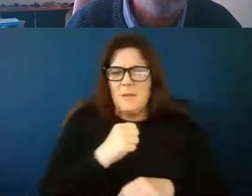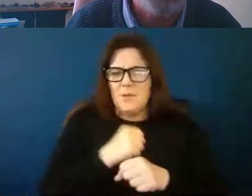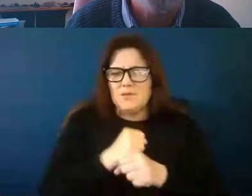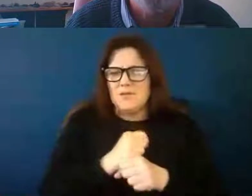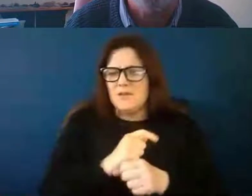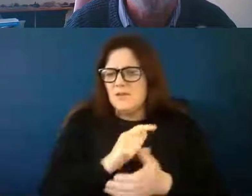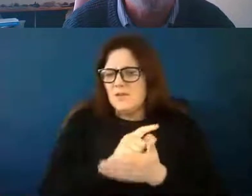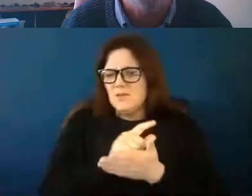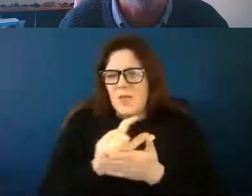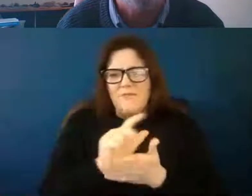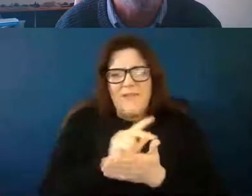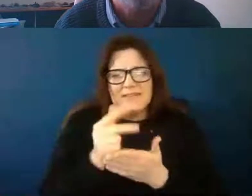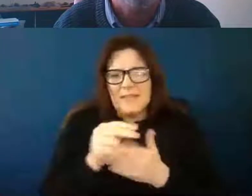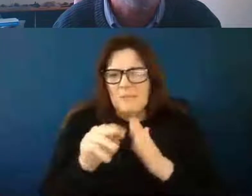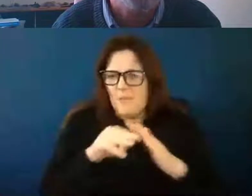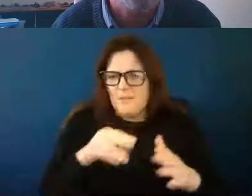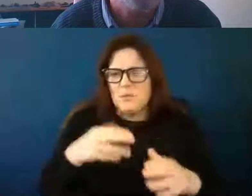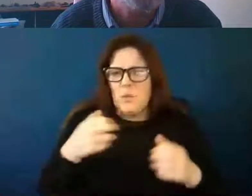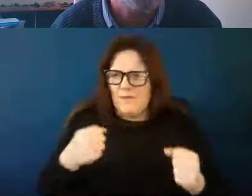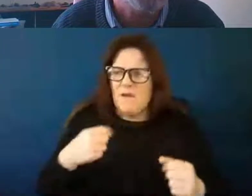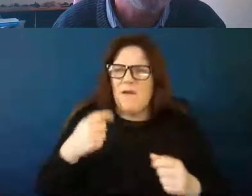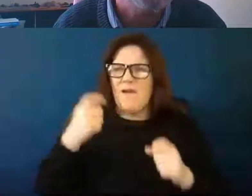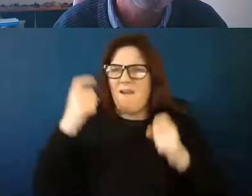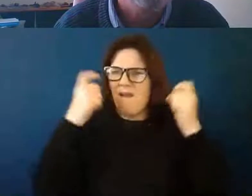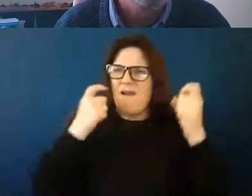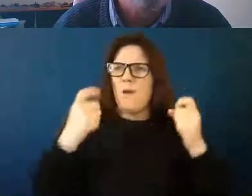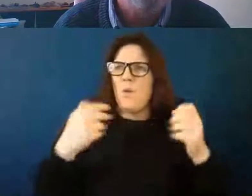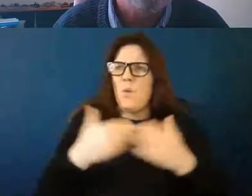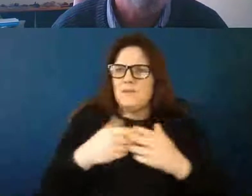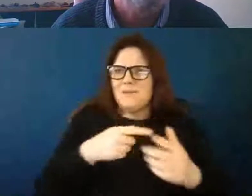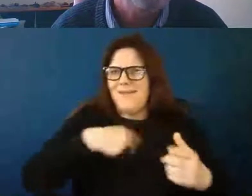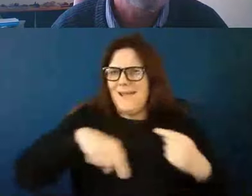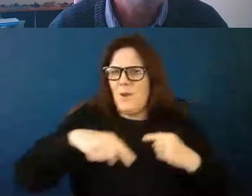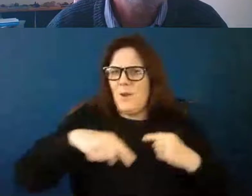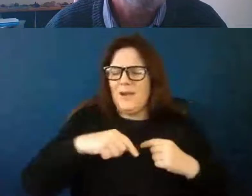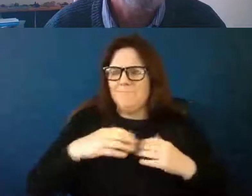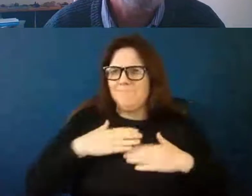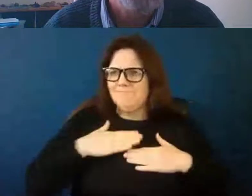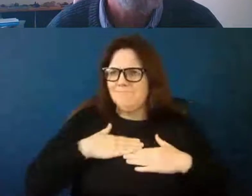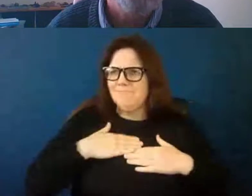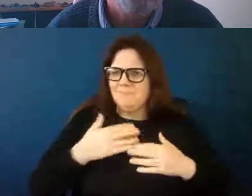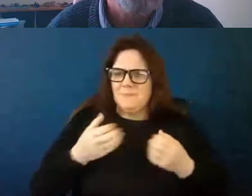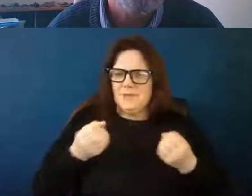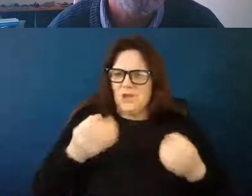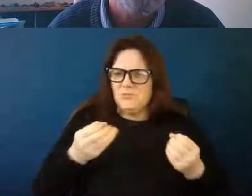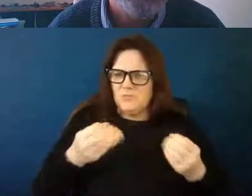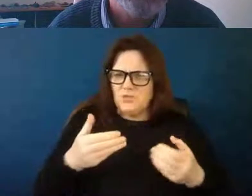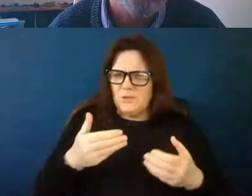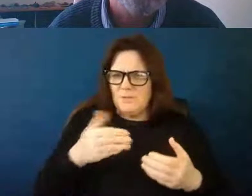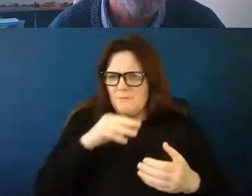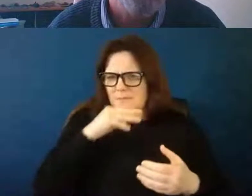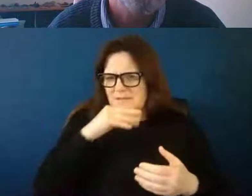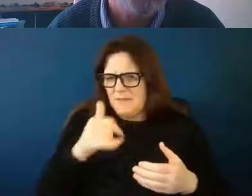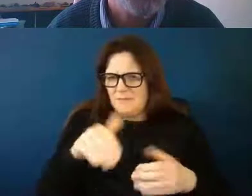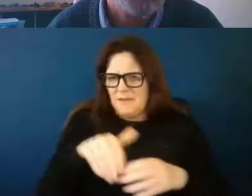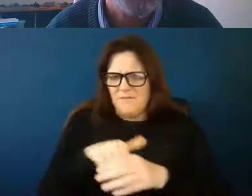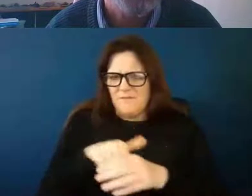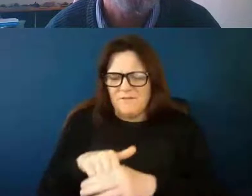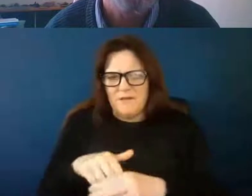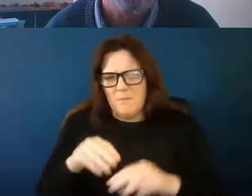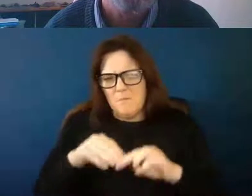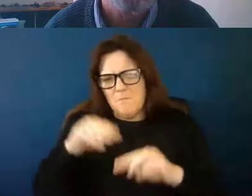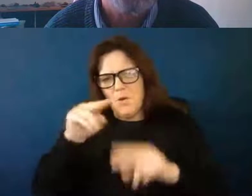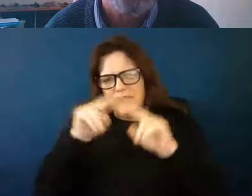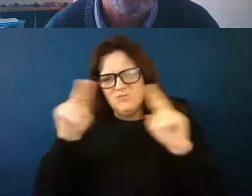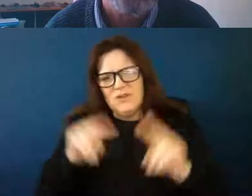18 months, and I think by then you'll have a sense as to kind of what your key contributions might be more